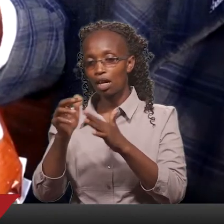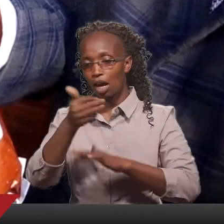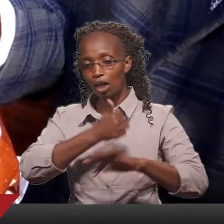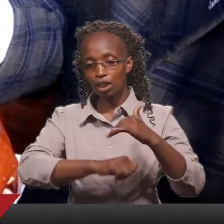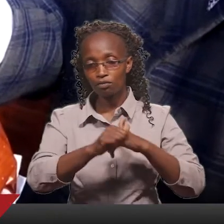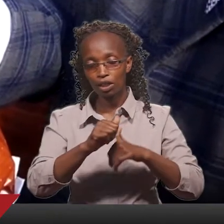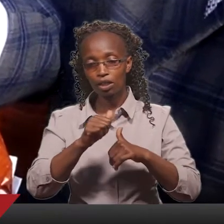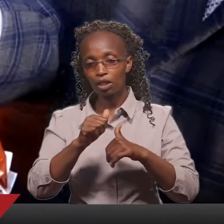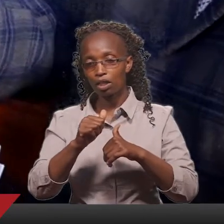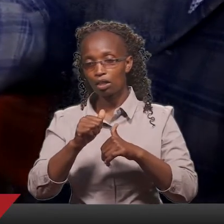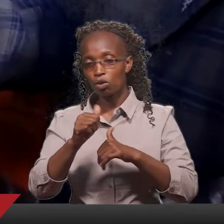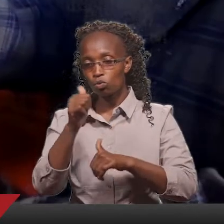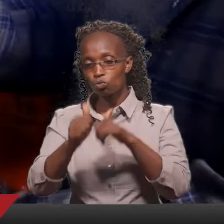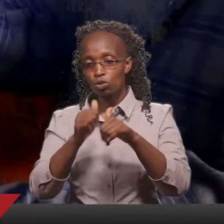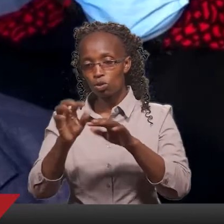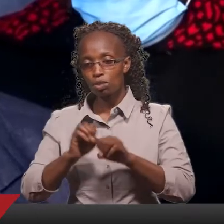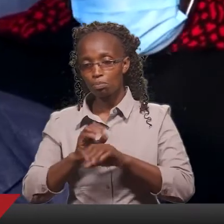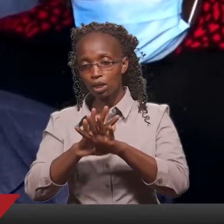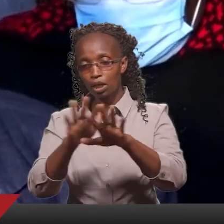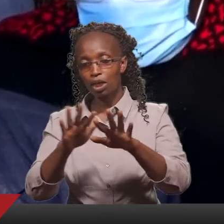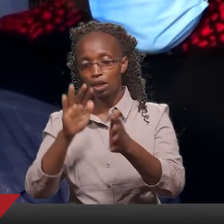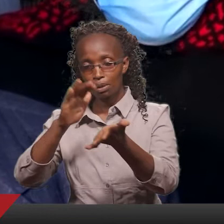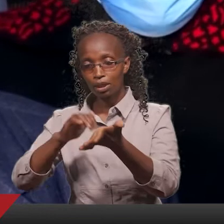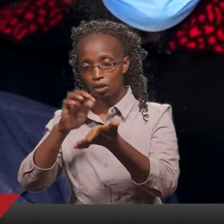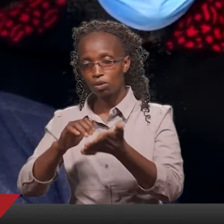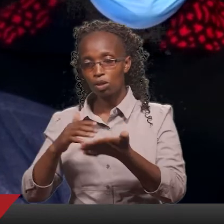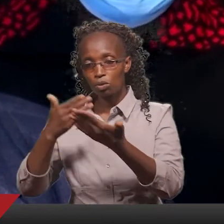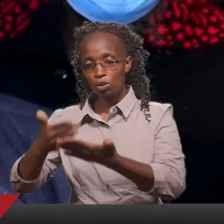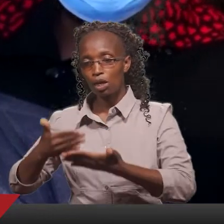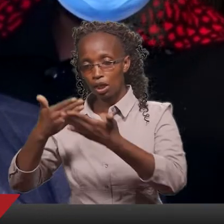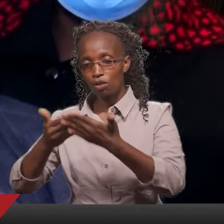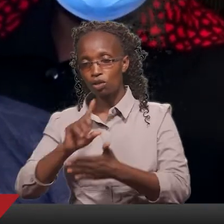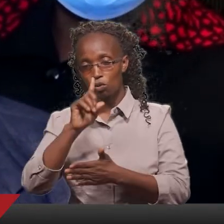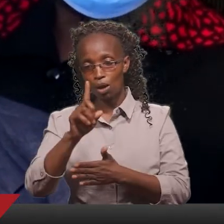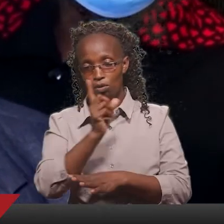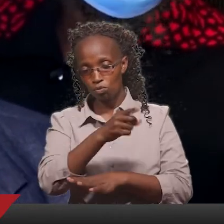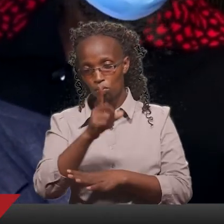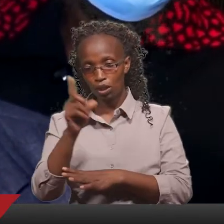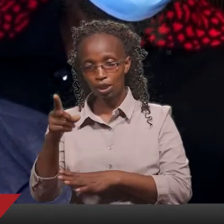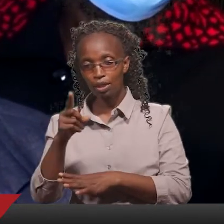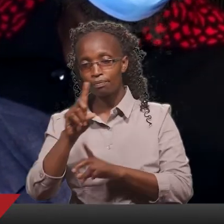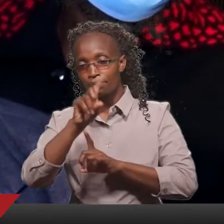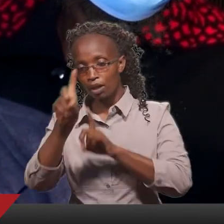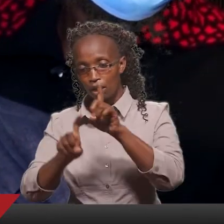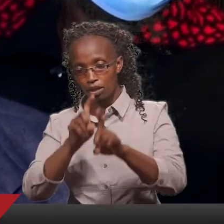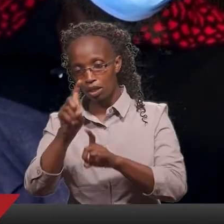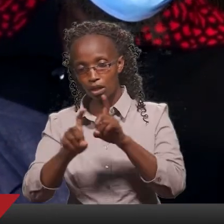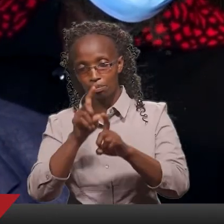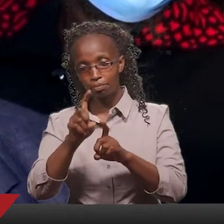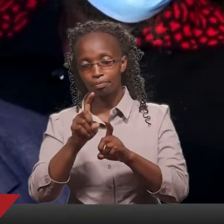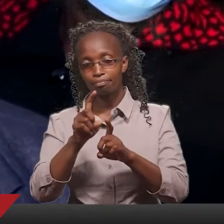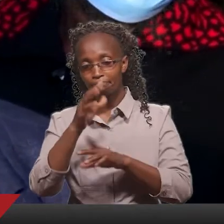ya kusambaza mtihani huo kaunti ya Machakos. We have one major appeal we are giving is that